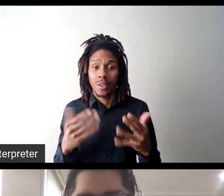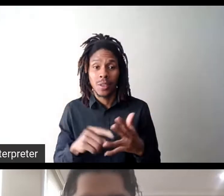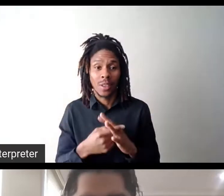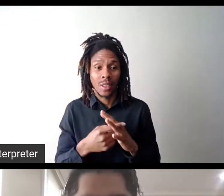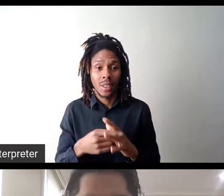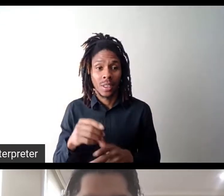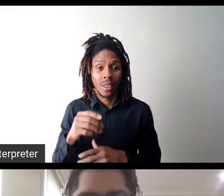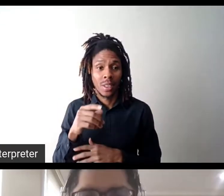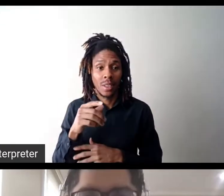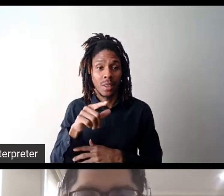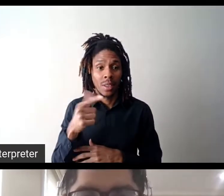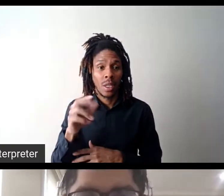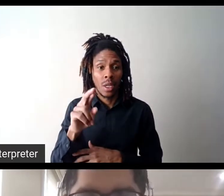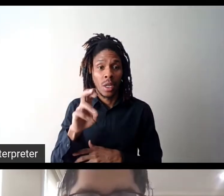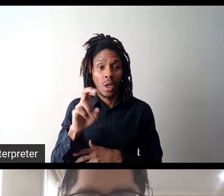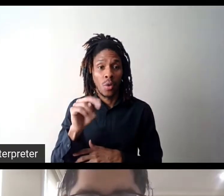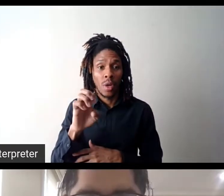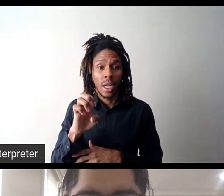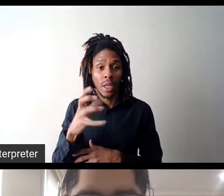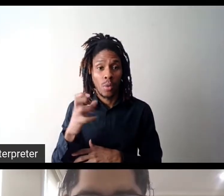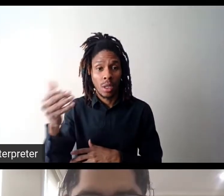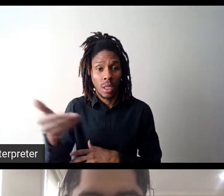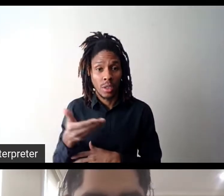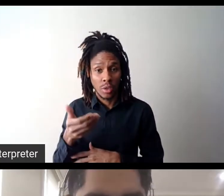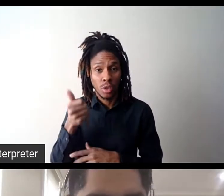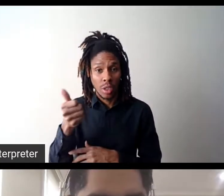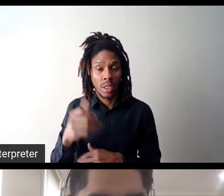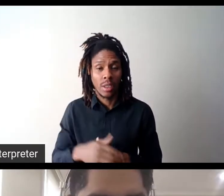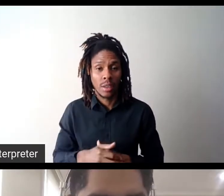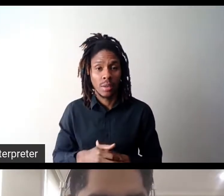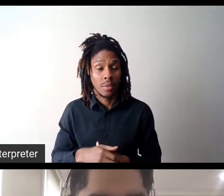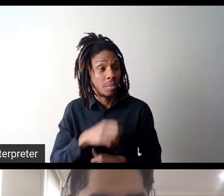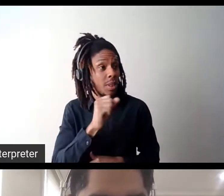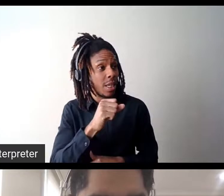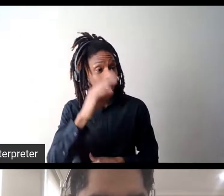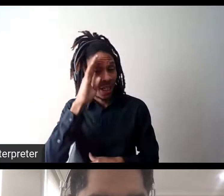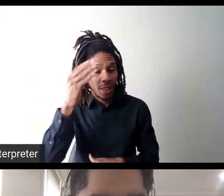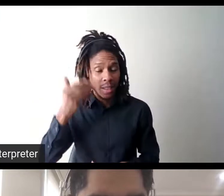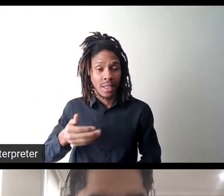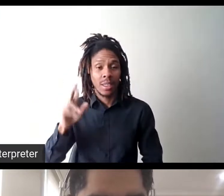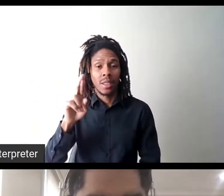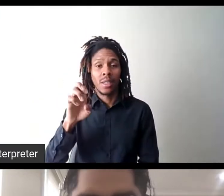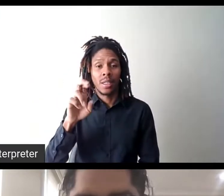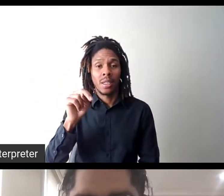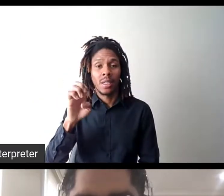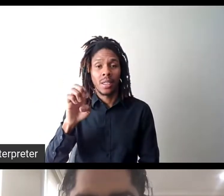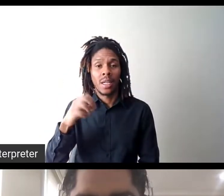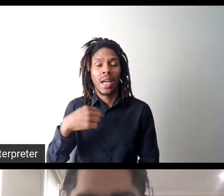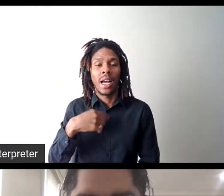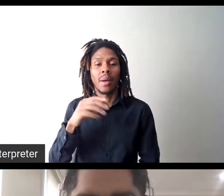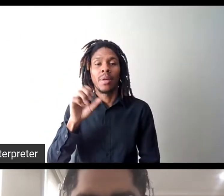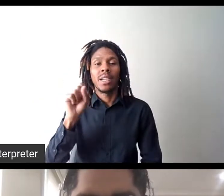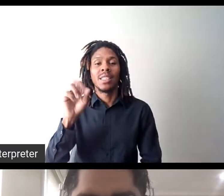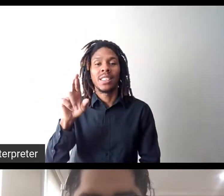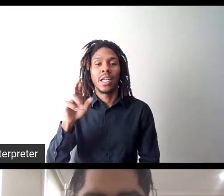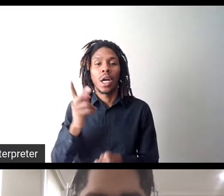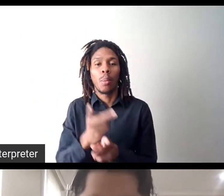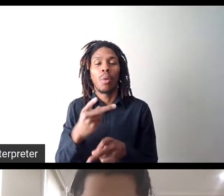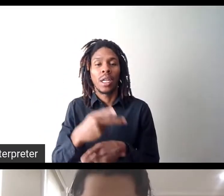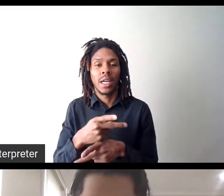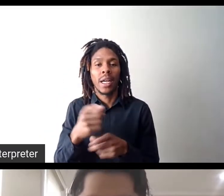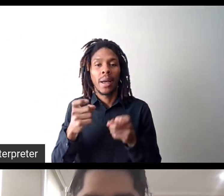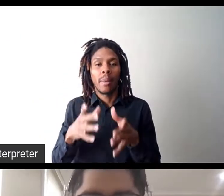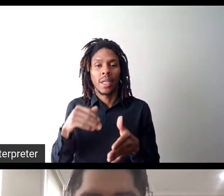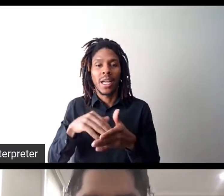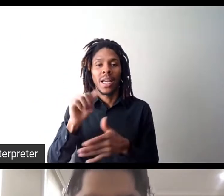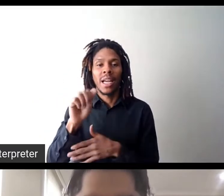want to introduce yourself before we talk about Amplify Studio? Yeah. Hey, I'm René, and I'm a senior product manager at AWS Amplify, and my job